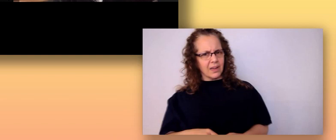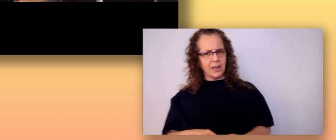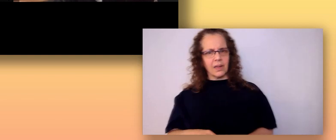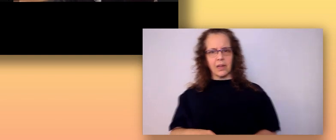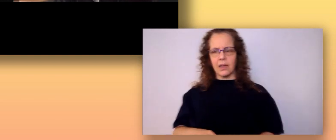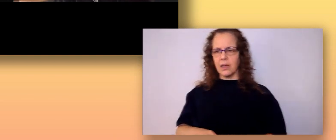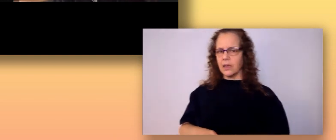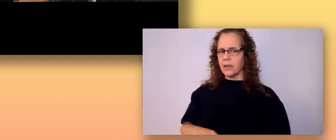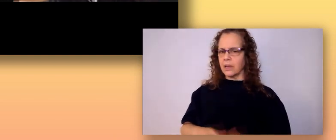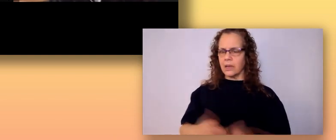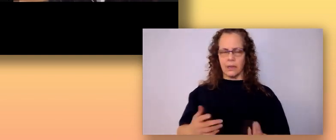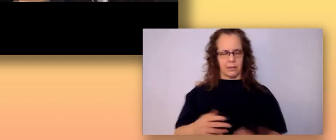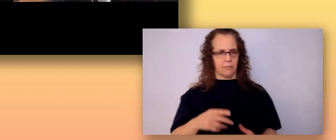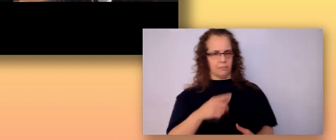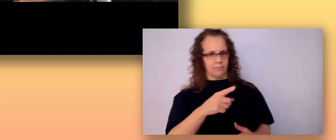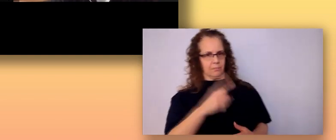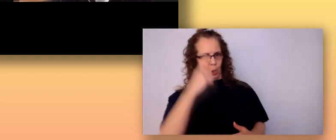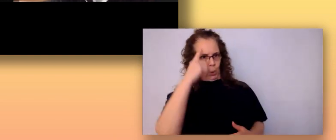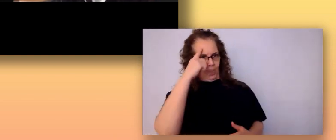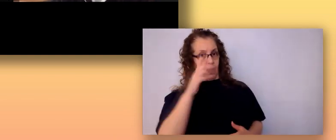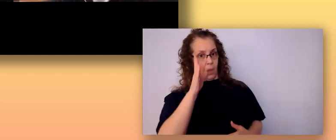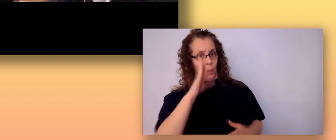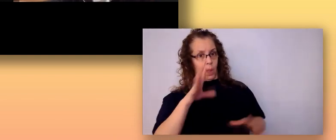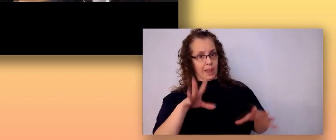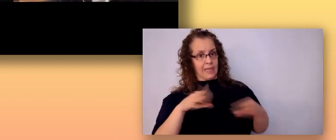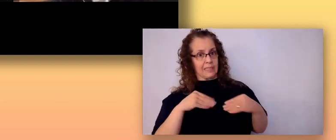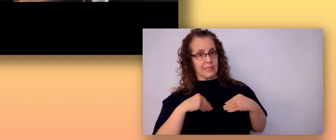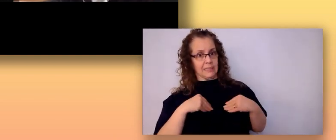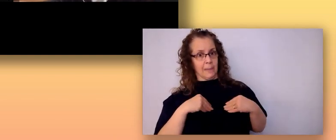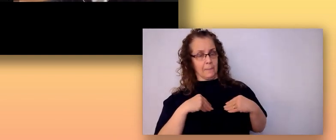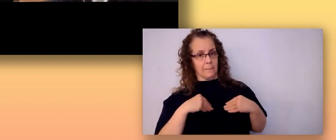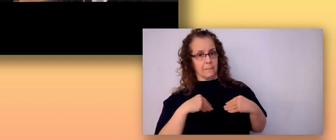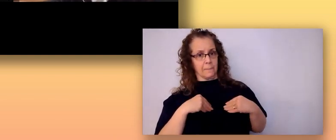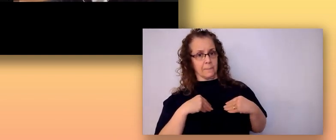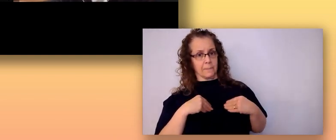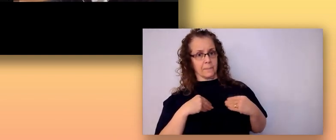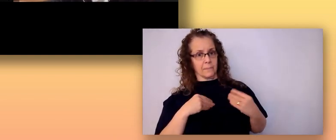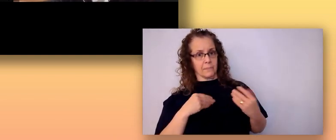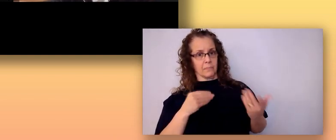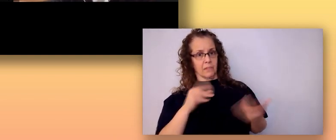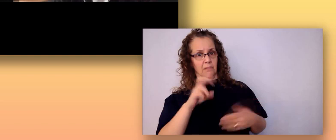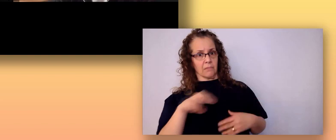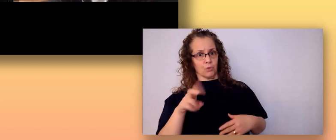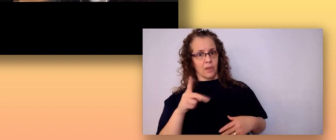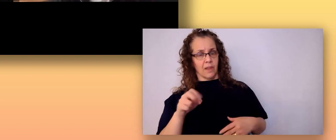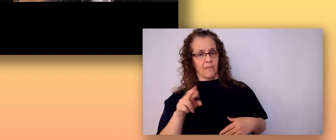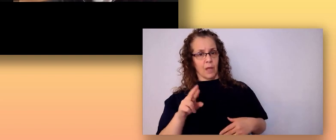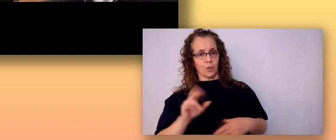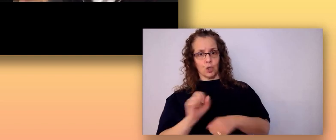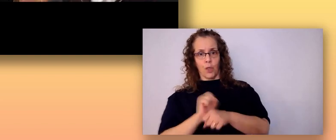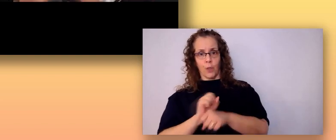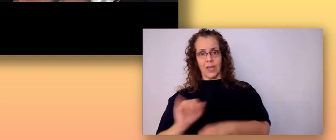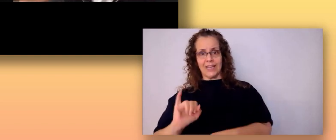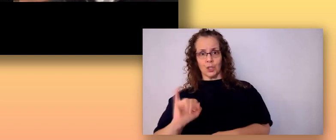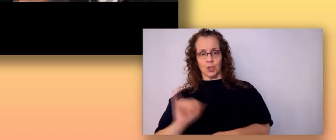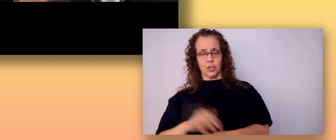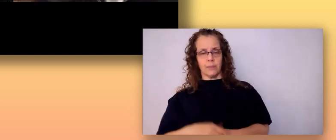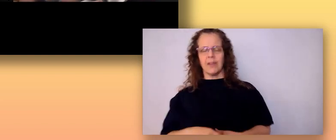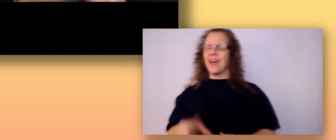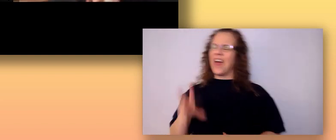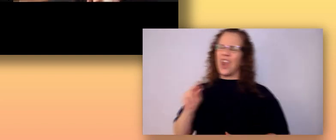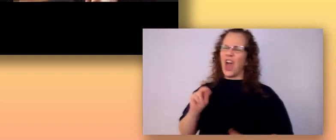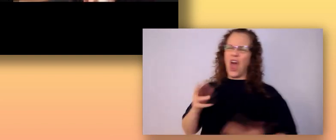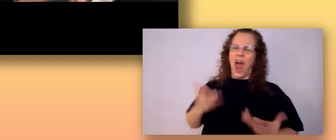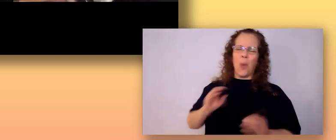So you think you're going to accept Mally's mom's internship offer? No, probably not. I don't feel like moving out to Philly. And I